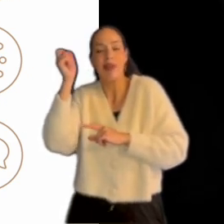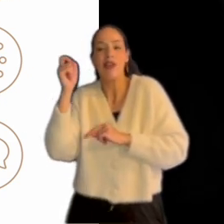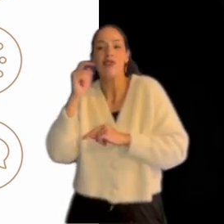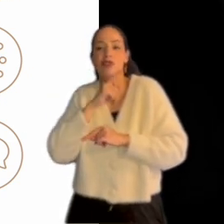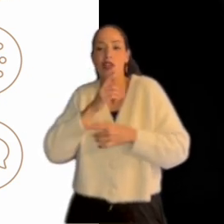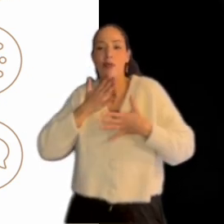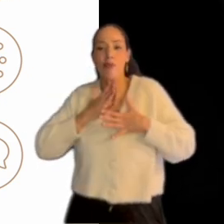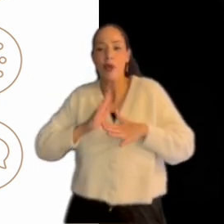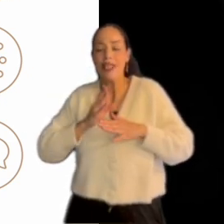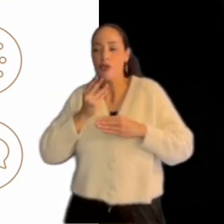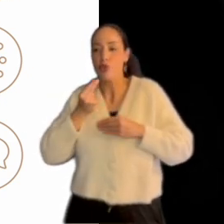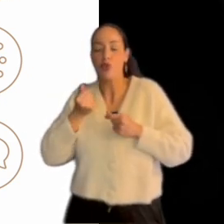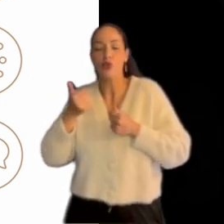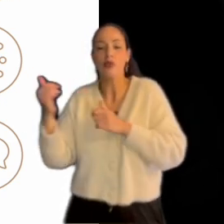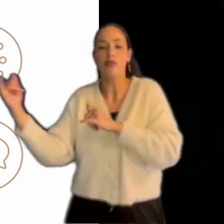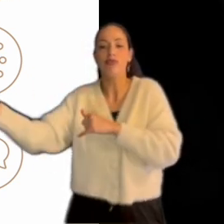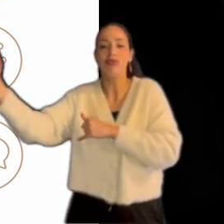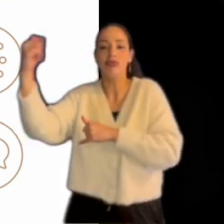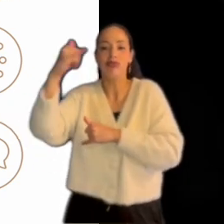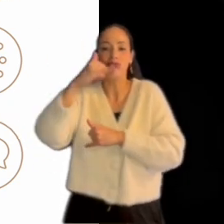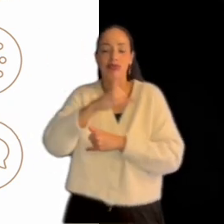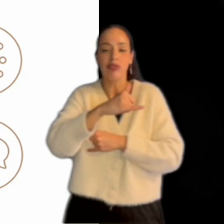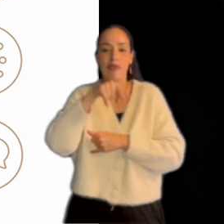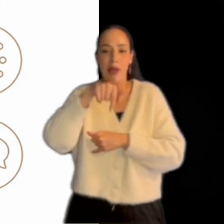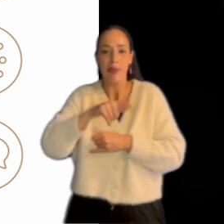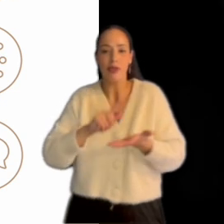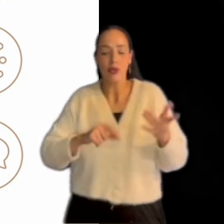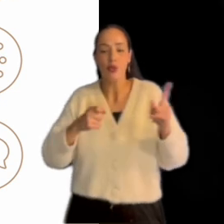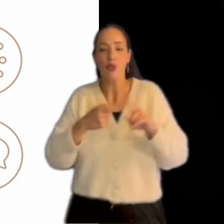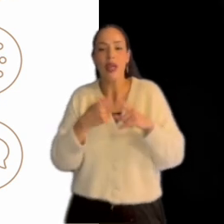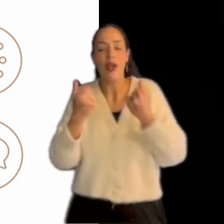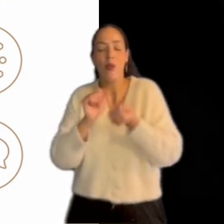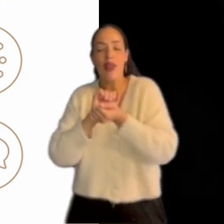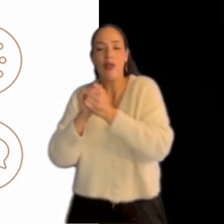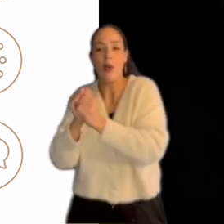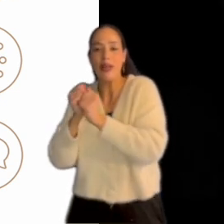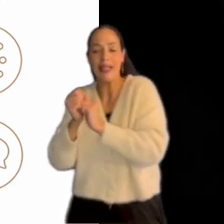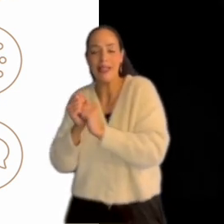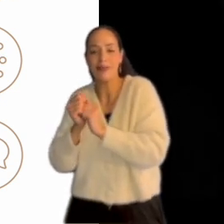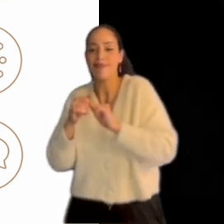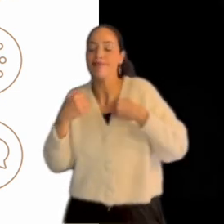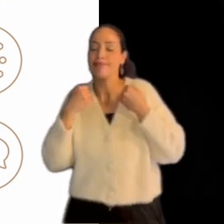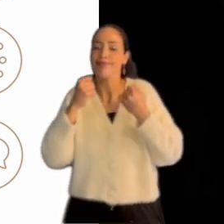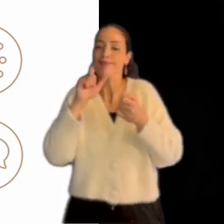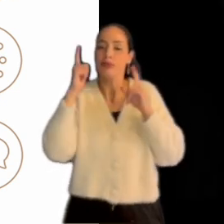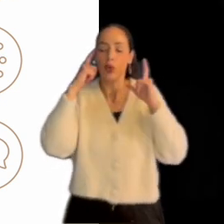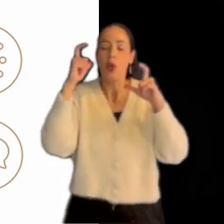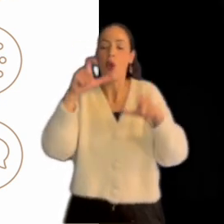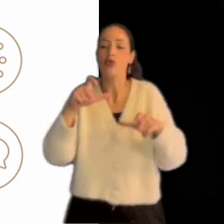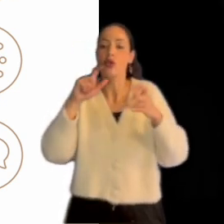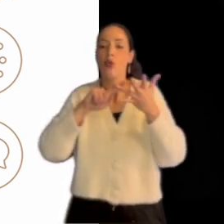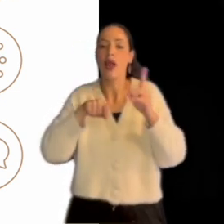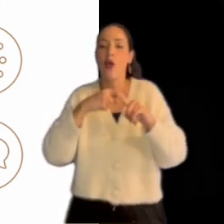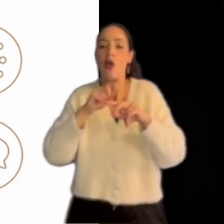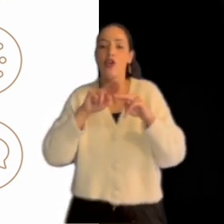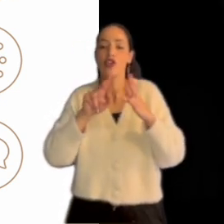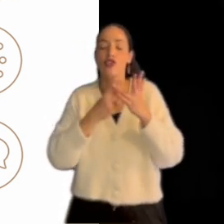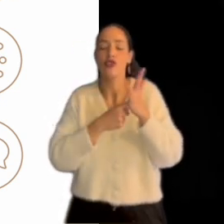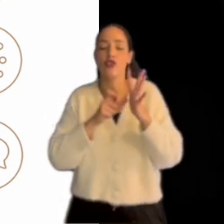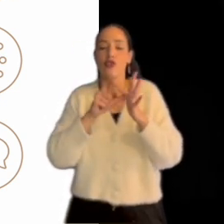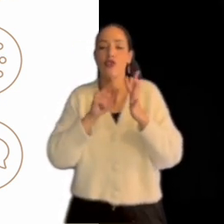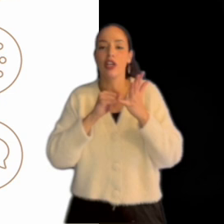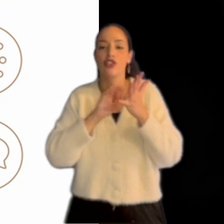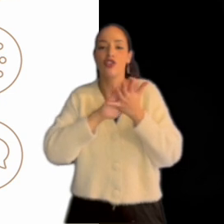RAF base where the flight carrying their coffins would land from Afghanistan. I was nervous and concerned that I would not know this right thing to